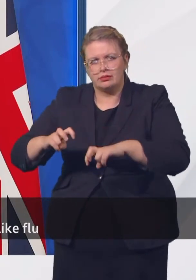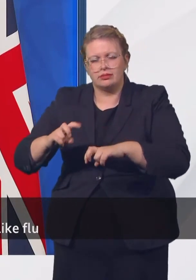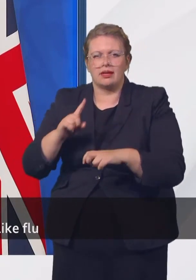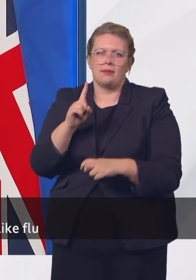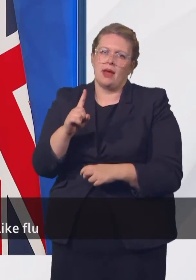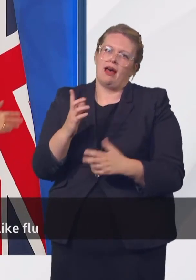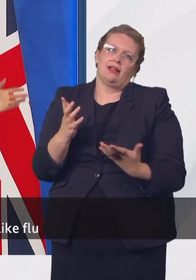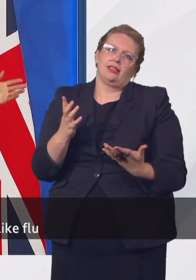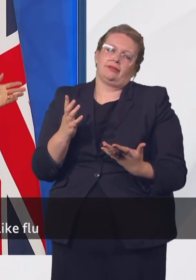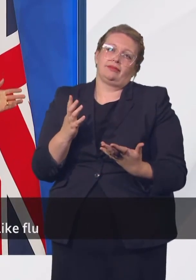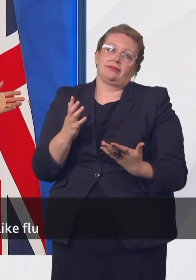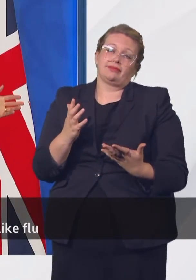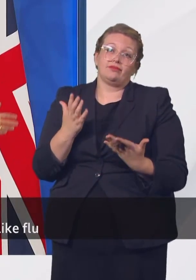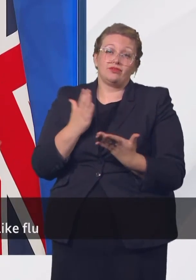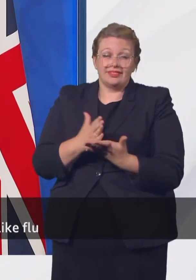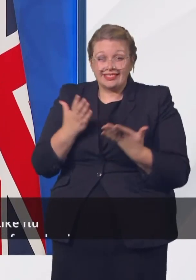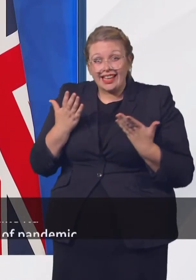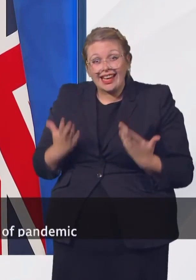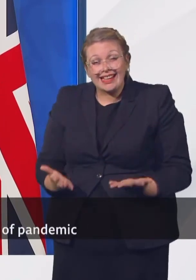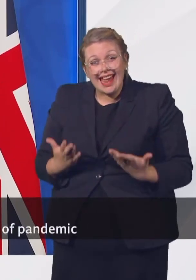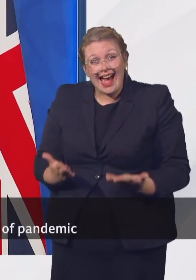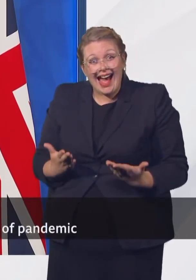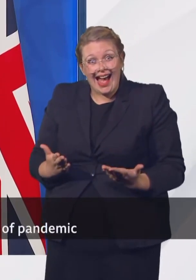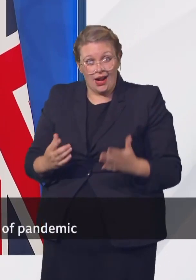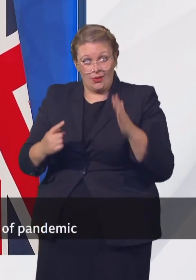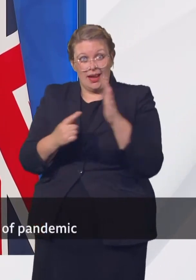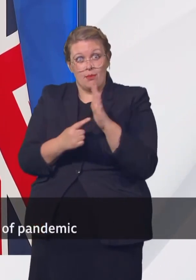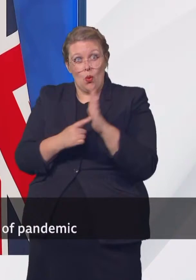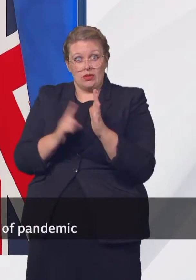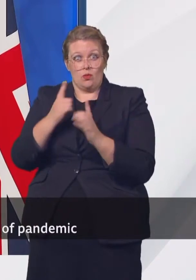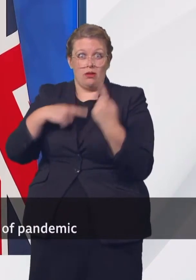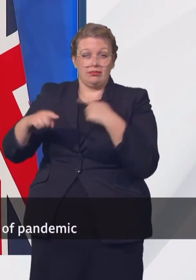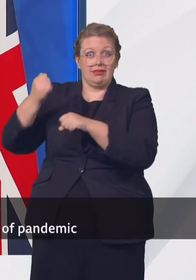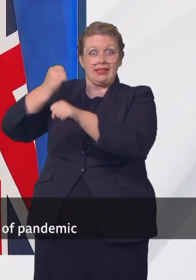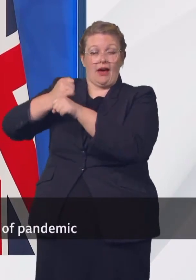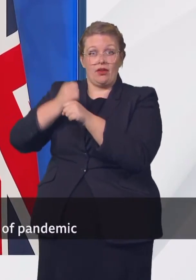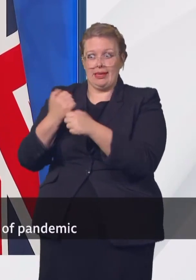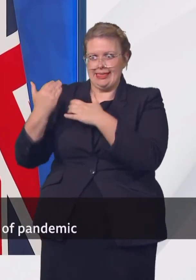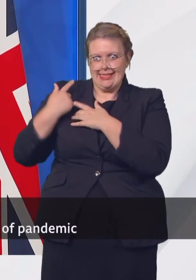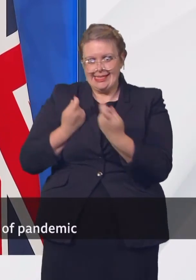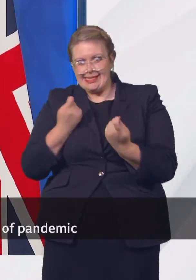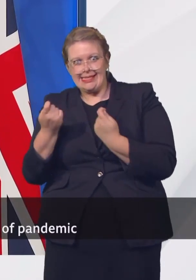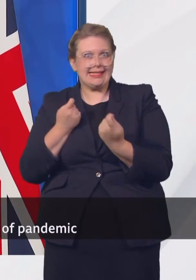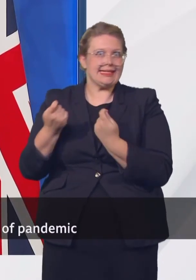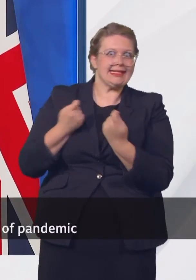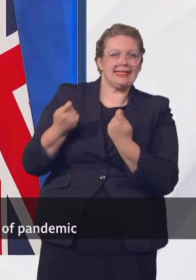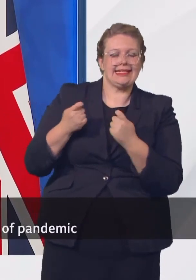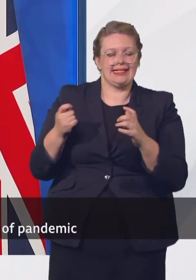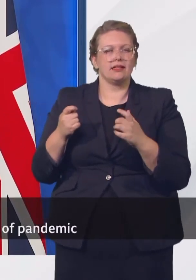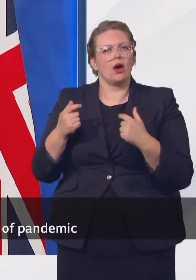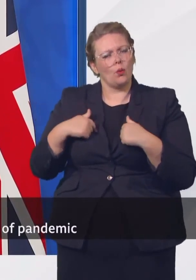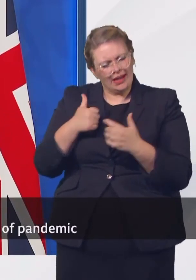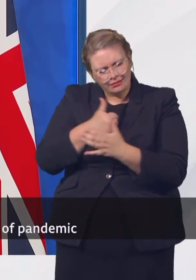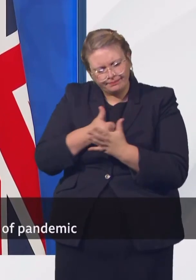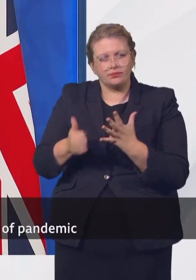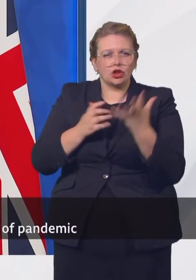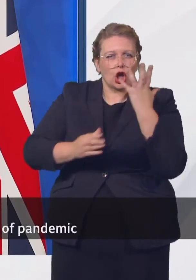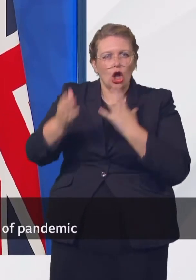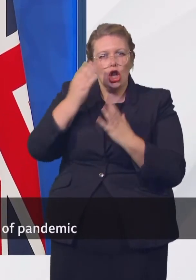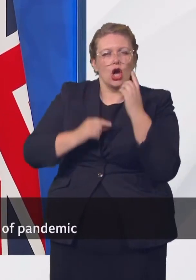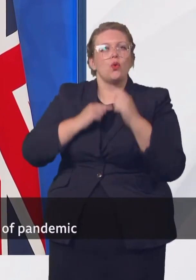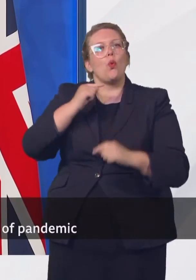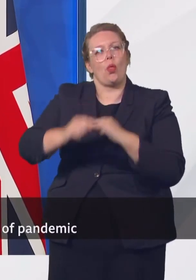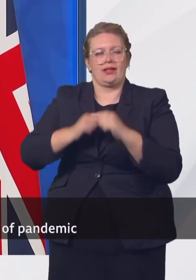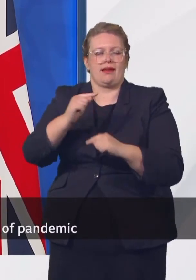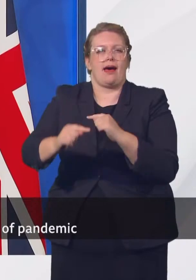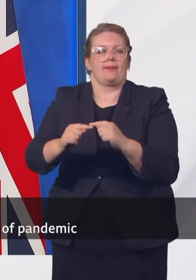the most important thing for the decision makers is to make sure that we're constantly learning. And on